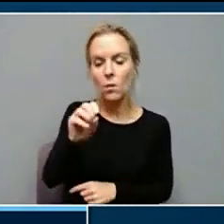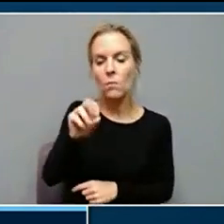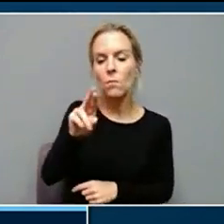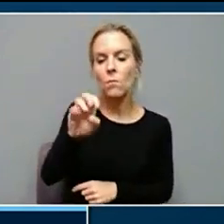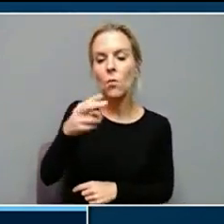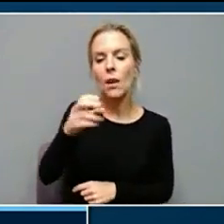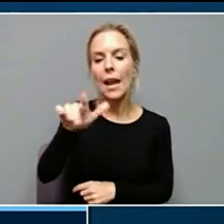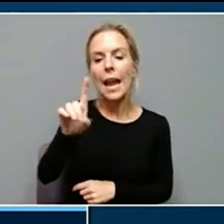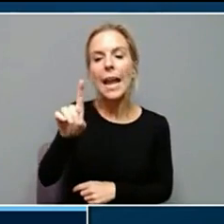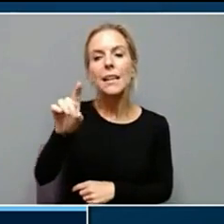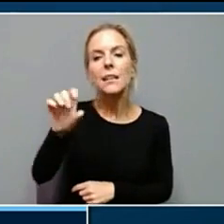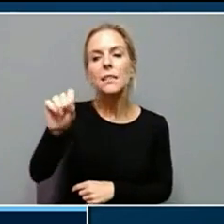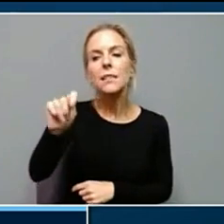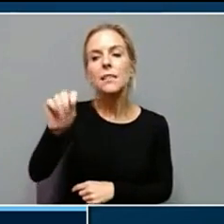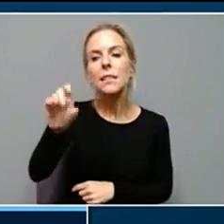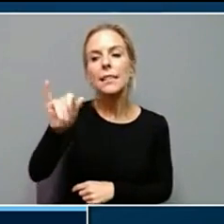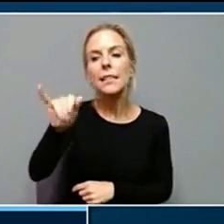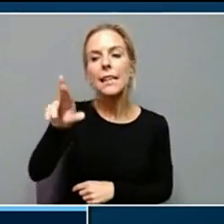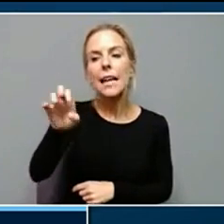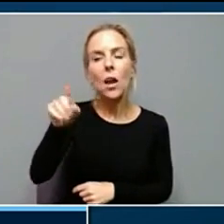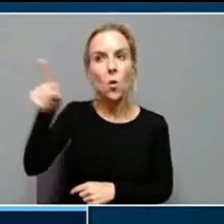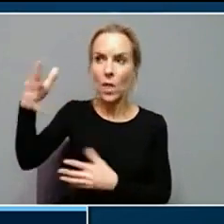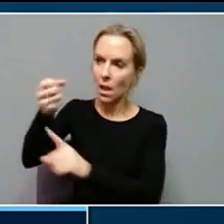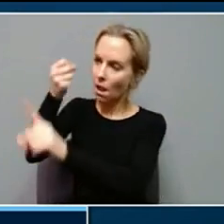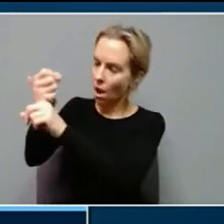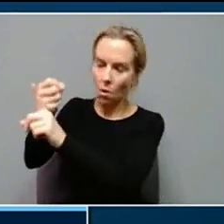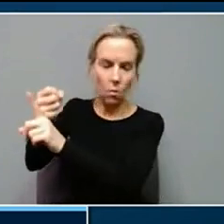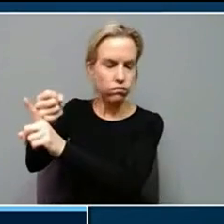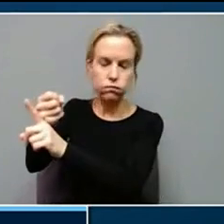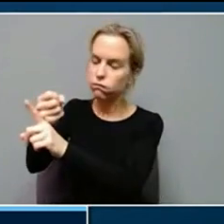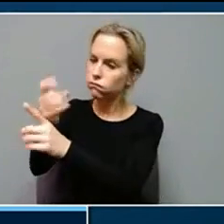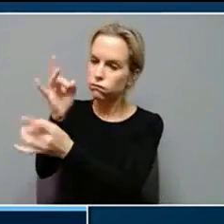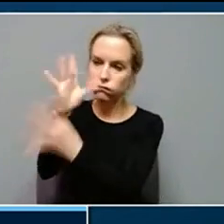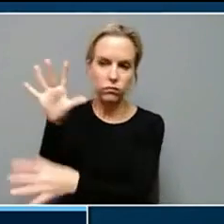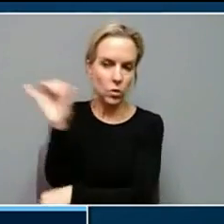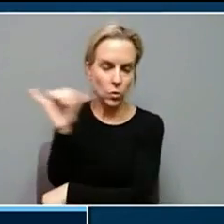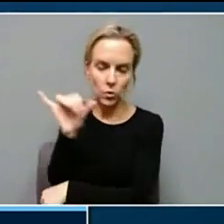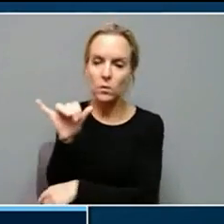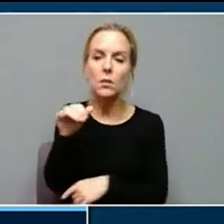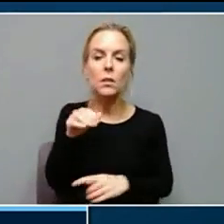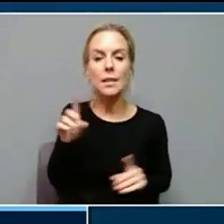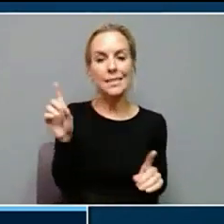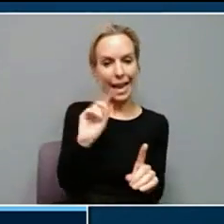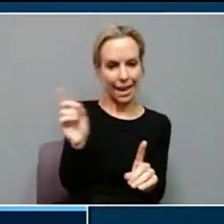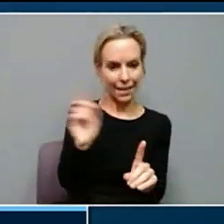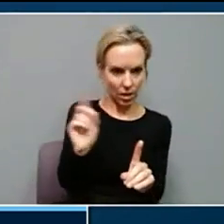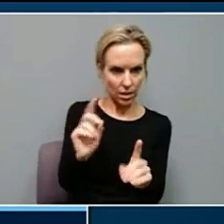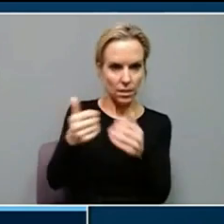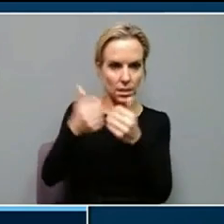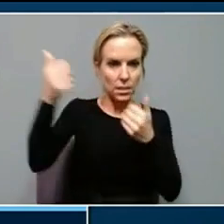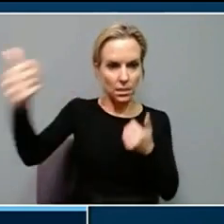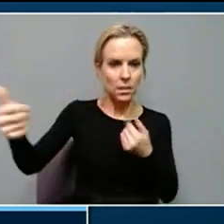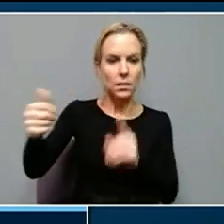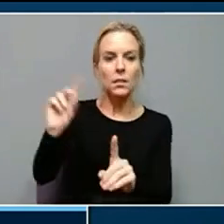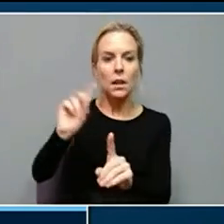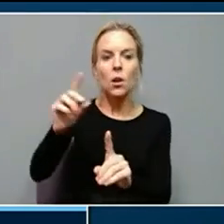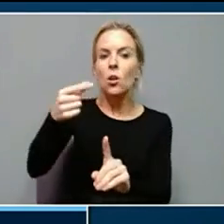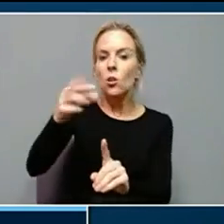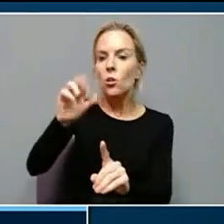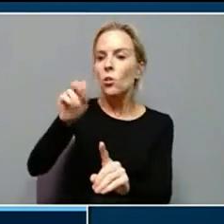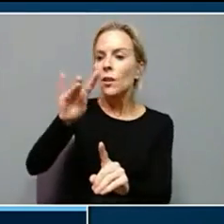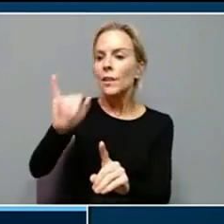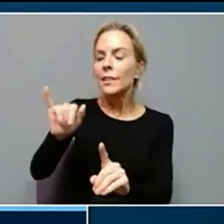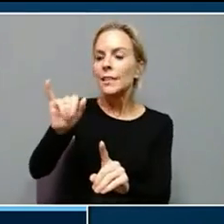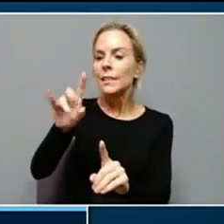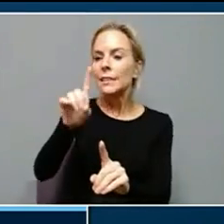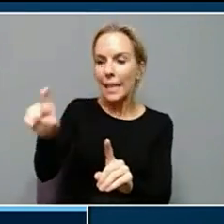probably nobody hit harder. And then in Danville, separately, Gravity Diagnostics, one of our other partners,